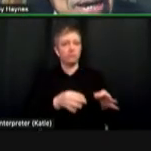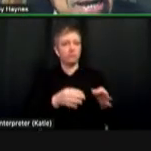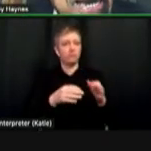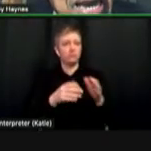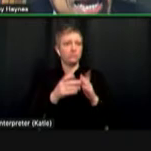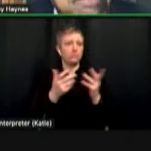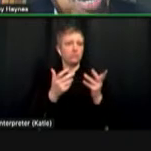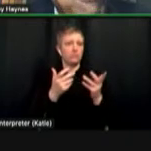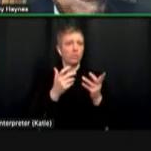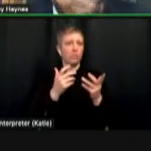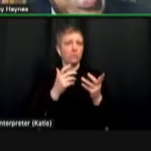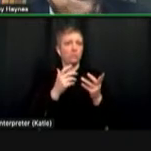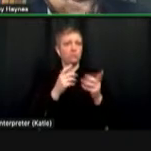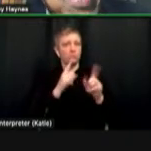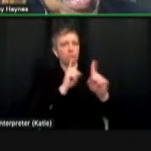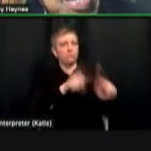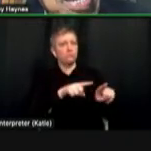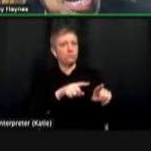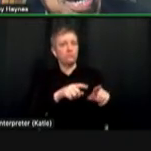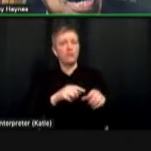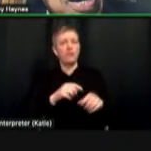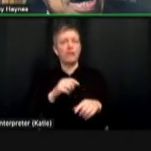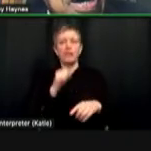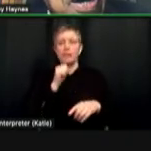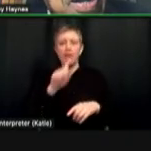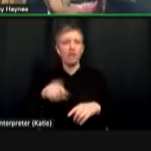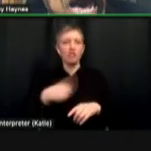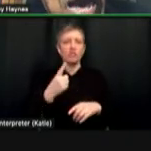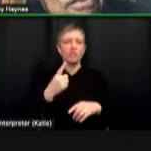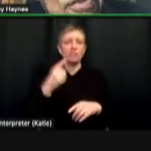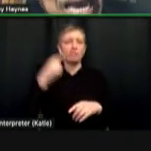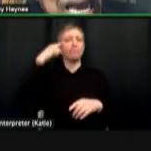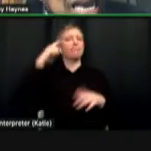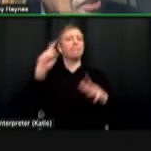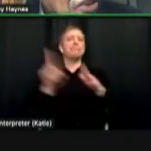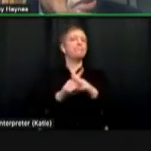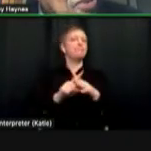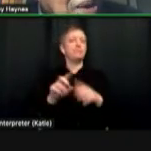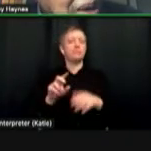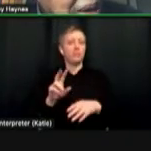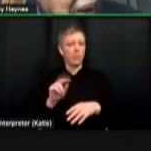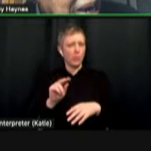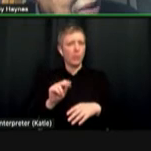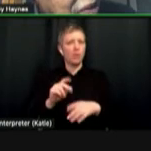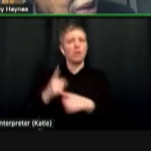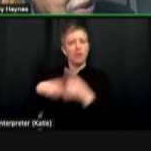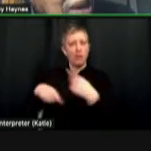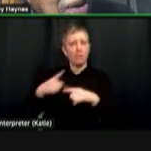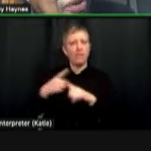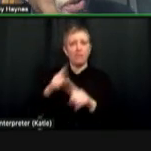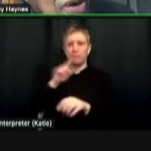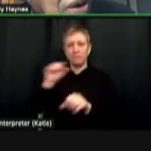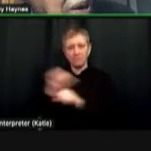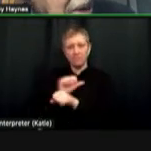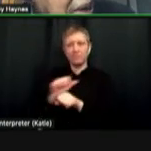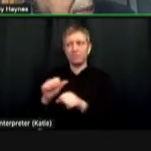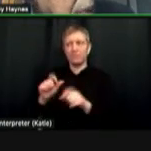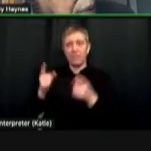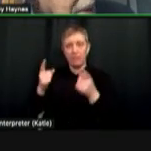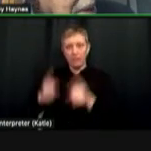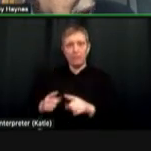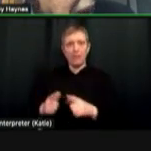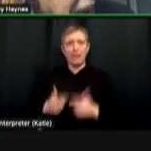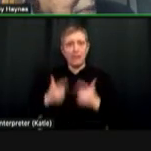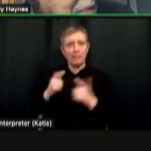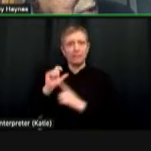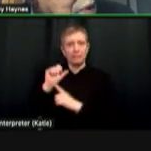heaven. They came out of actually live cases that existed over the